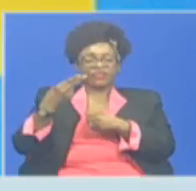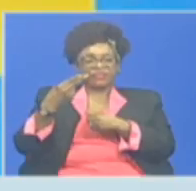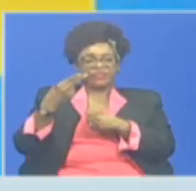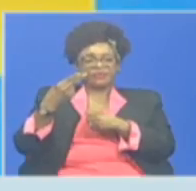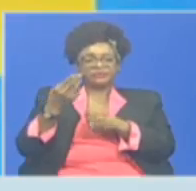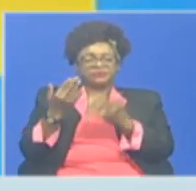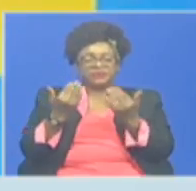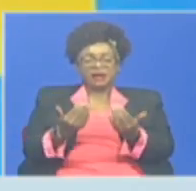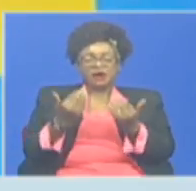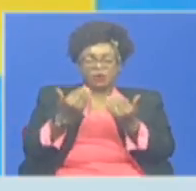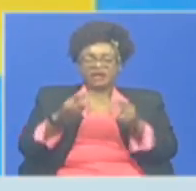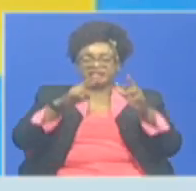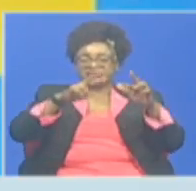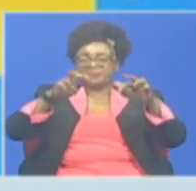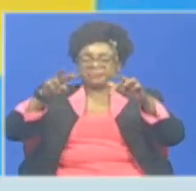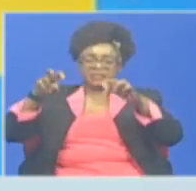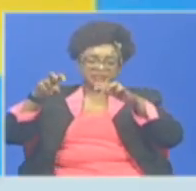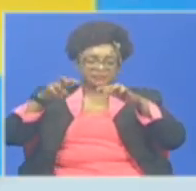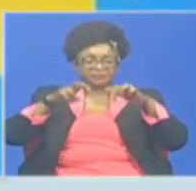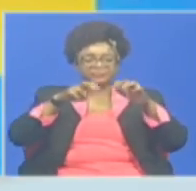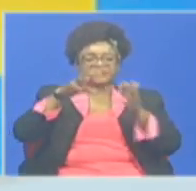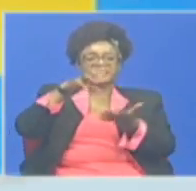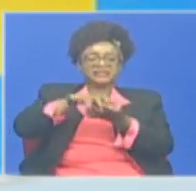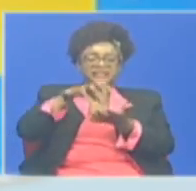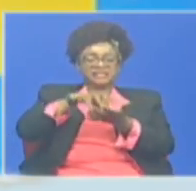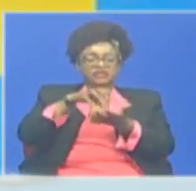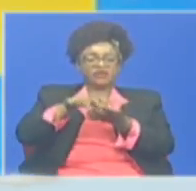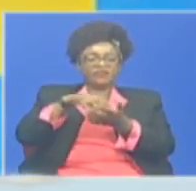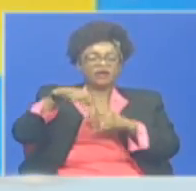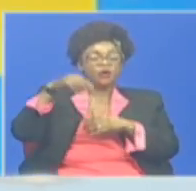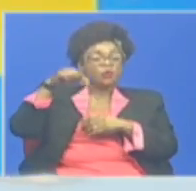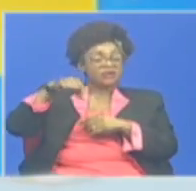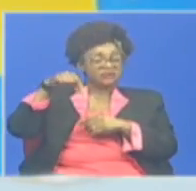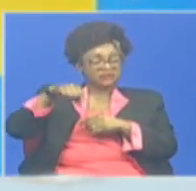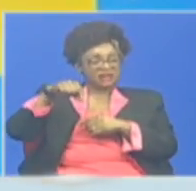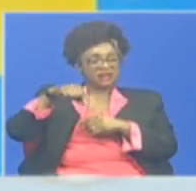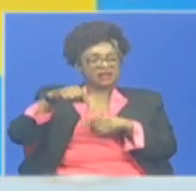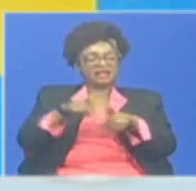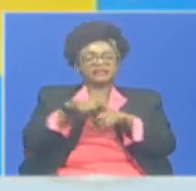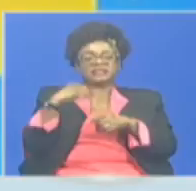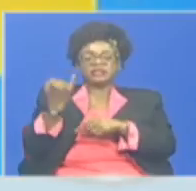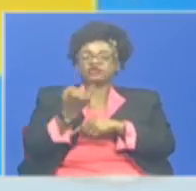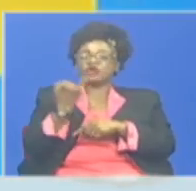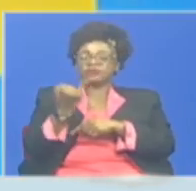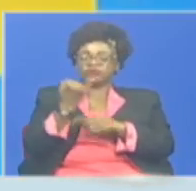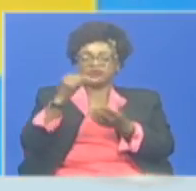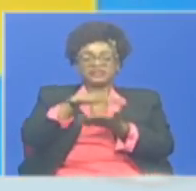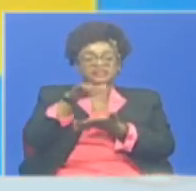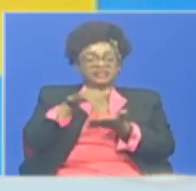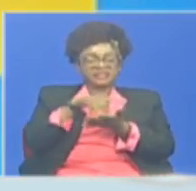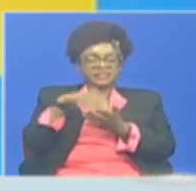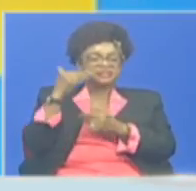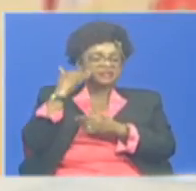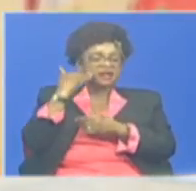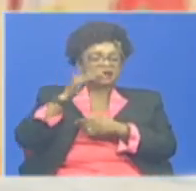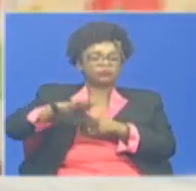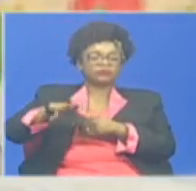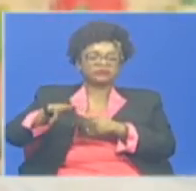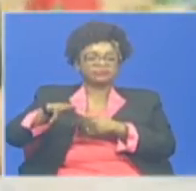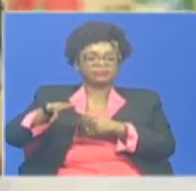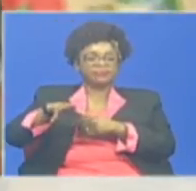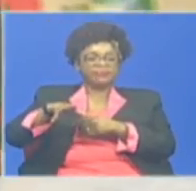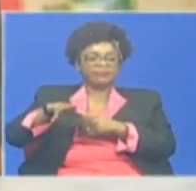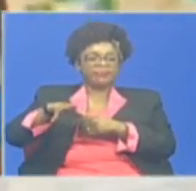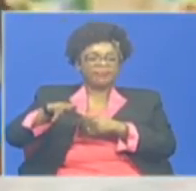currently examining the status of the quarantine and isolation facilities in Siaya County. The Council